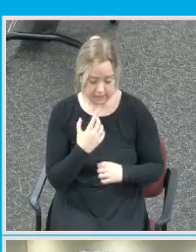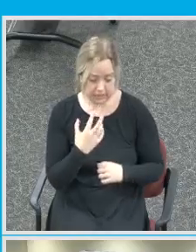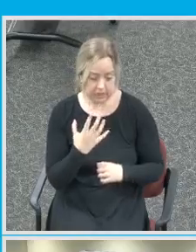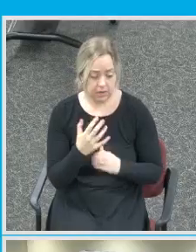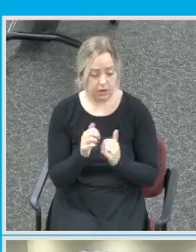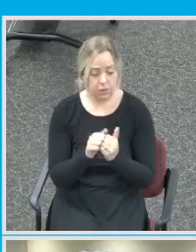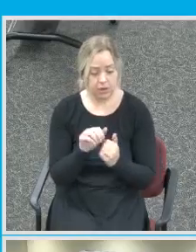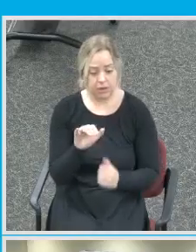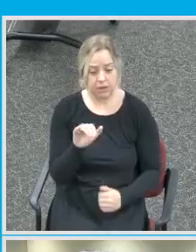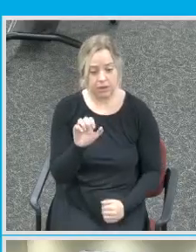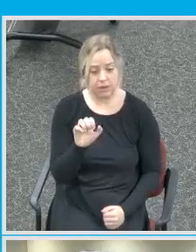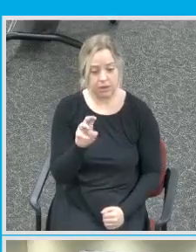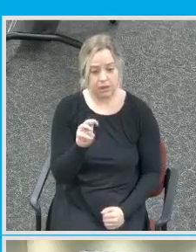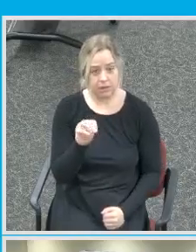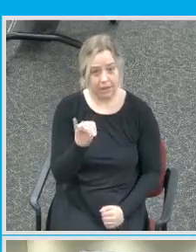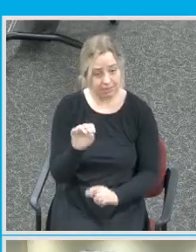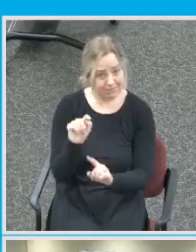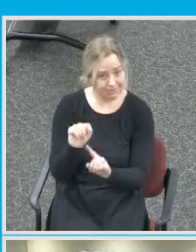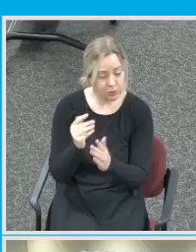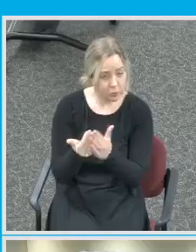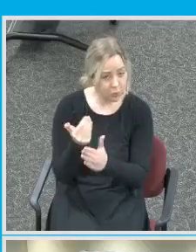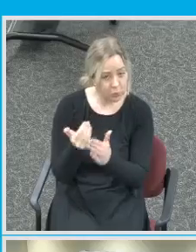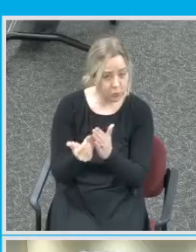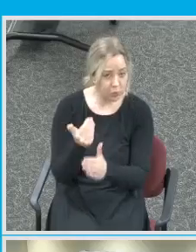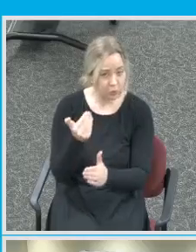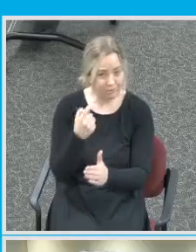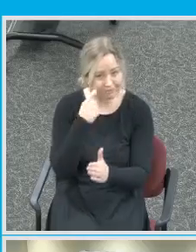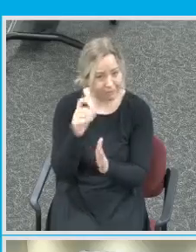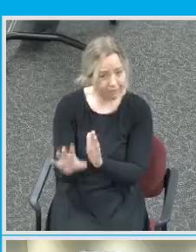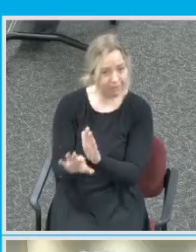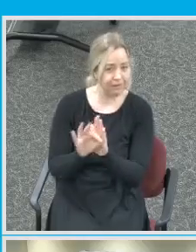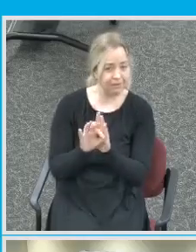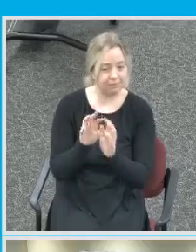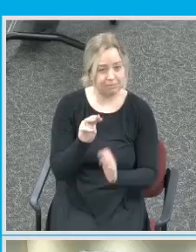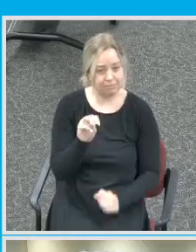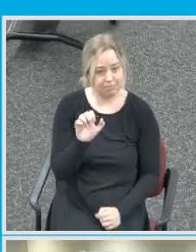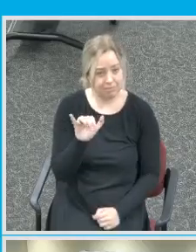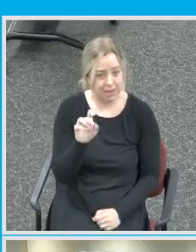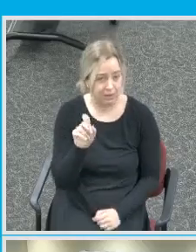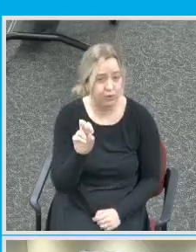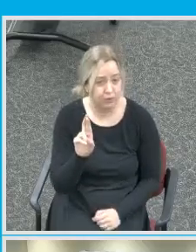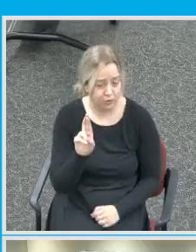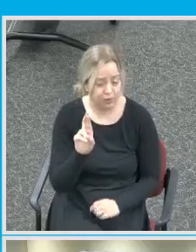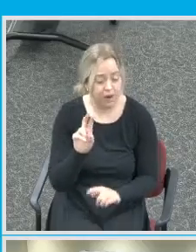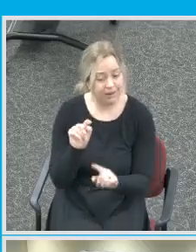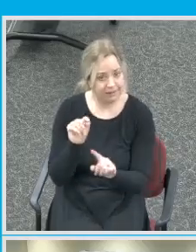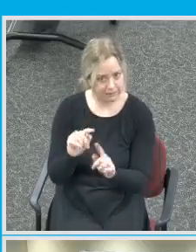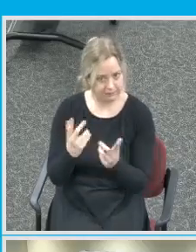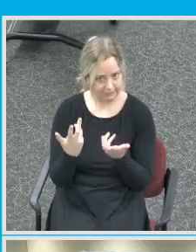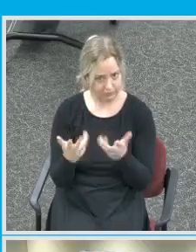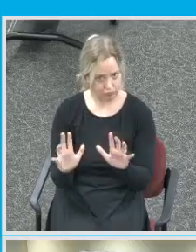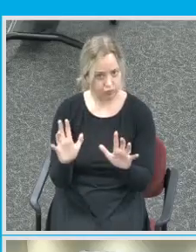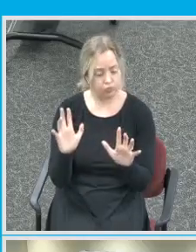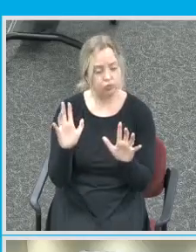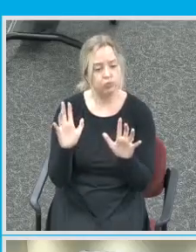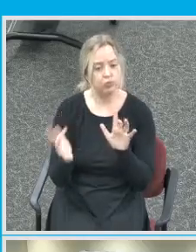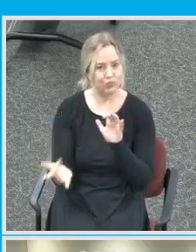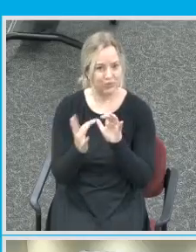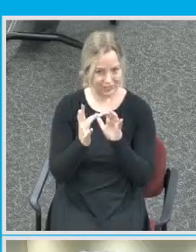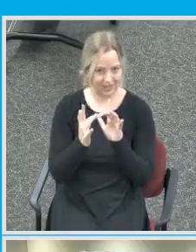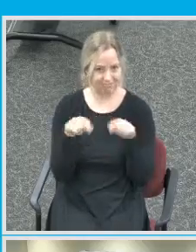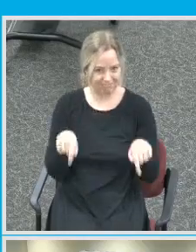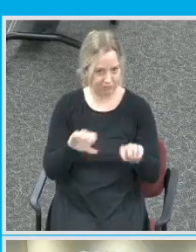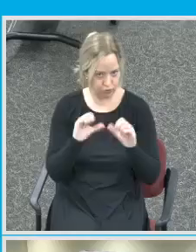Yemi Mombolati being newly elected as mayor, he has reached out to our